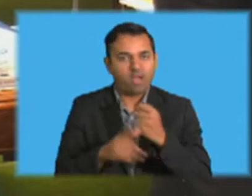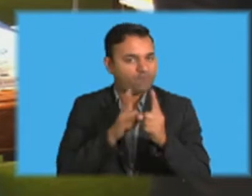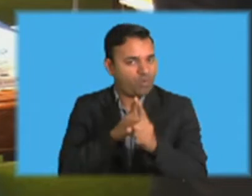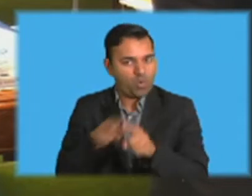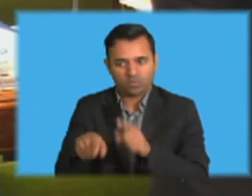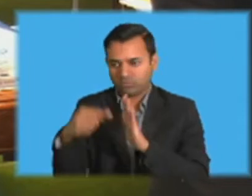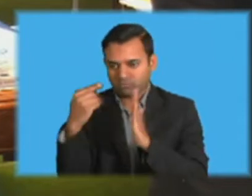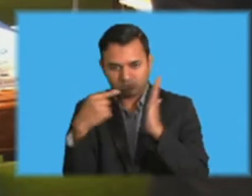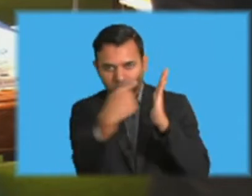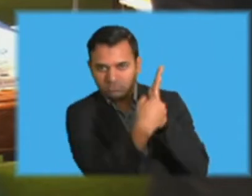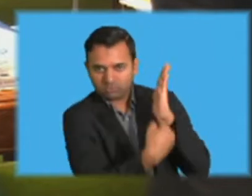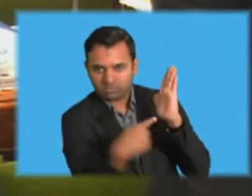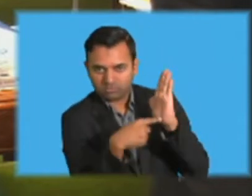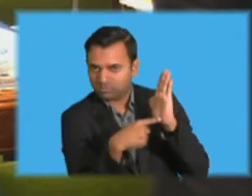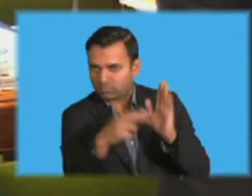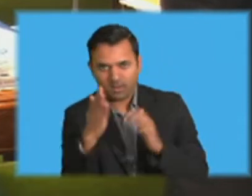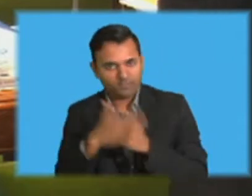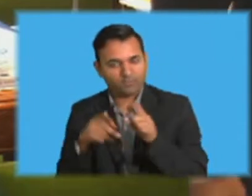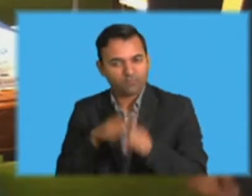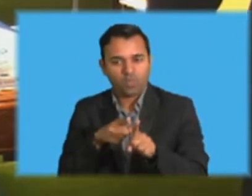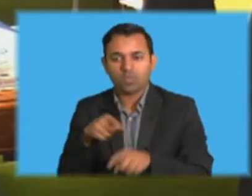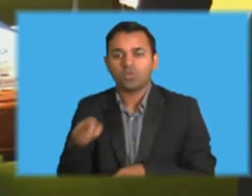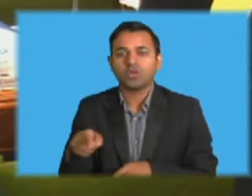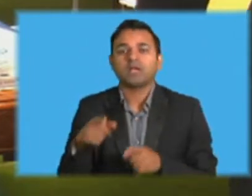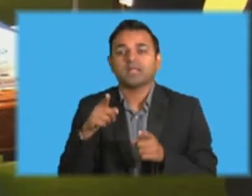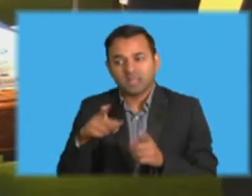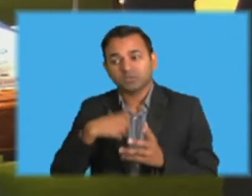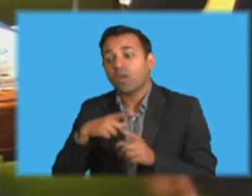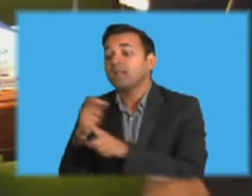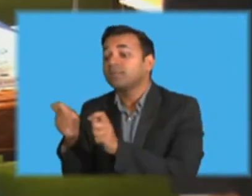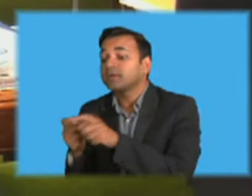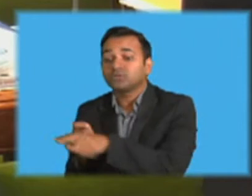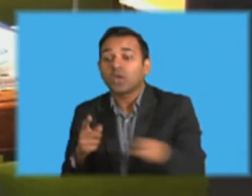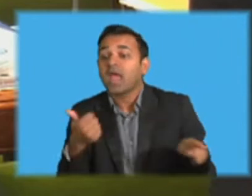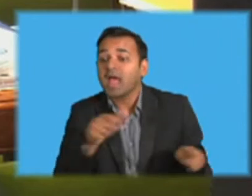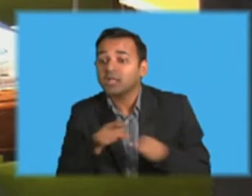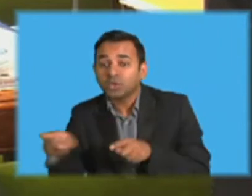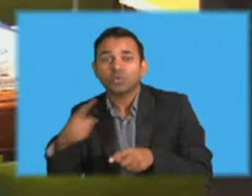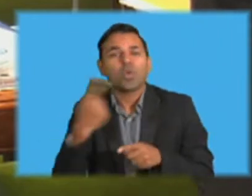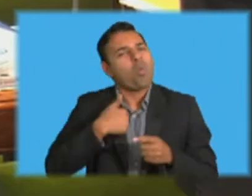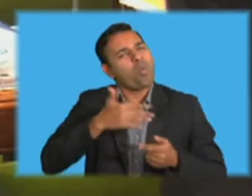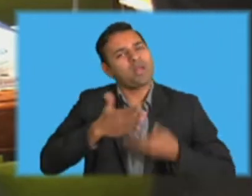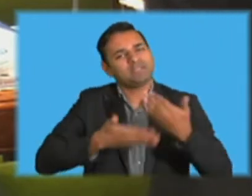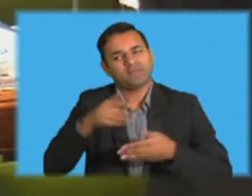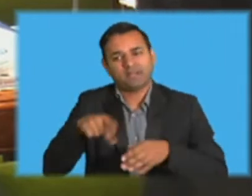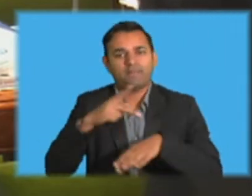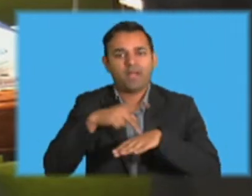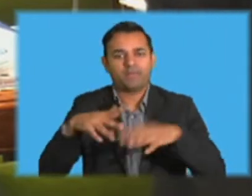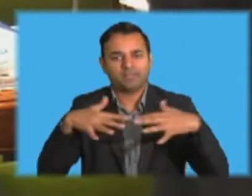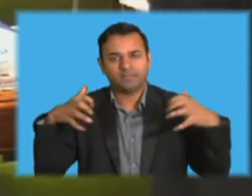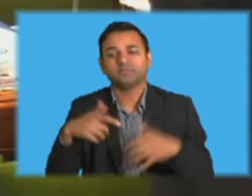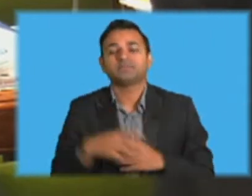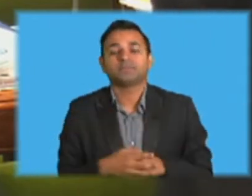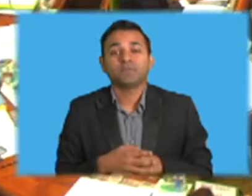Act and indeed the regulations. Madam Speaker, as has been highlighted to Parliament, the Electronic Fare Ticketing